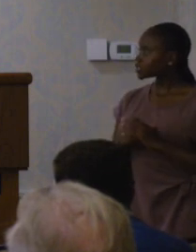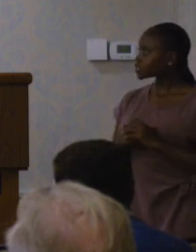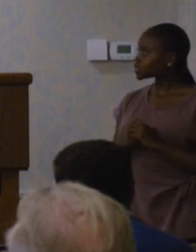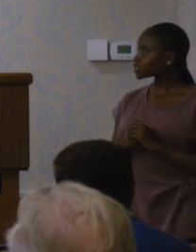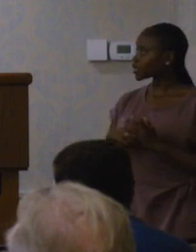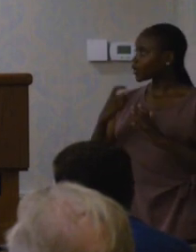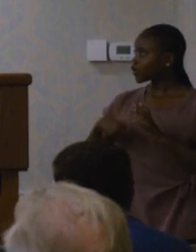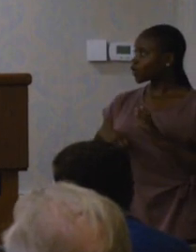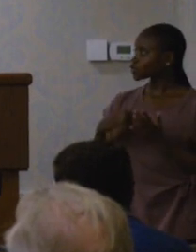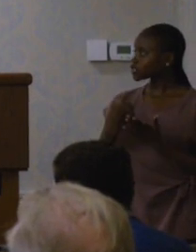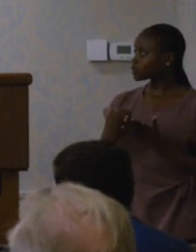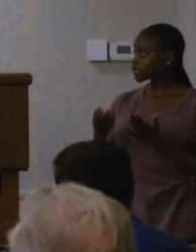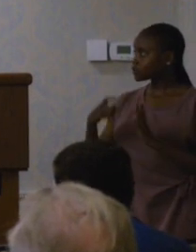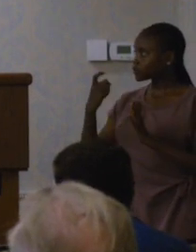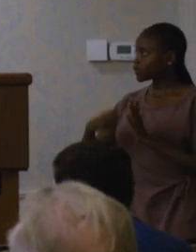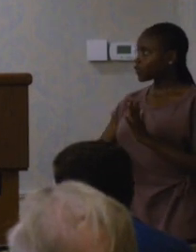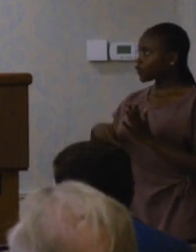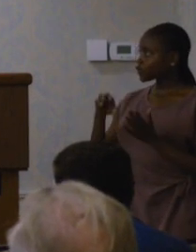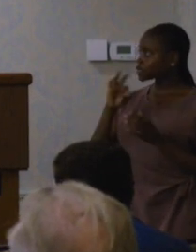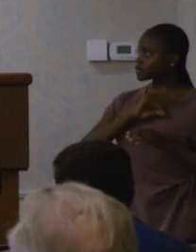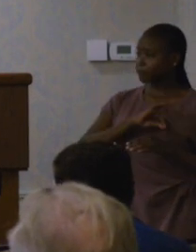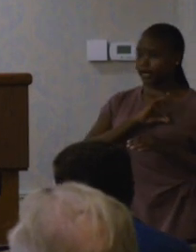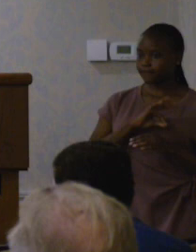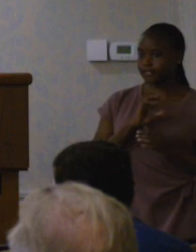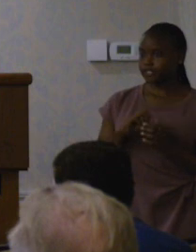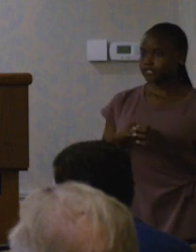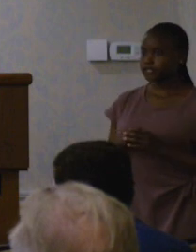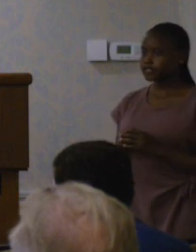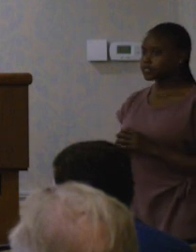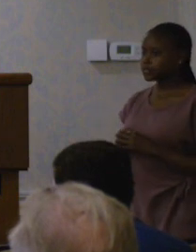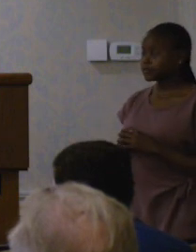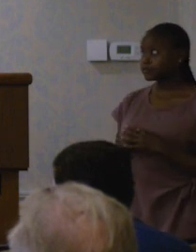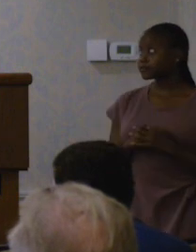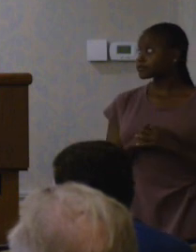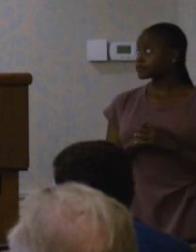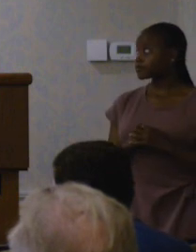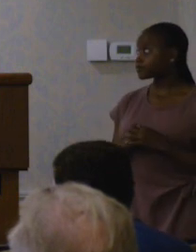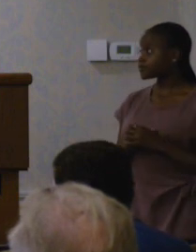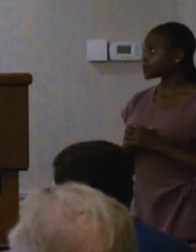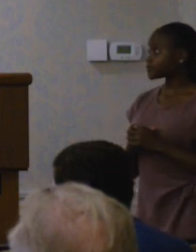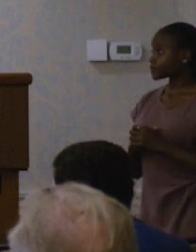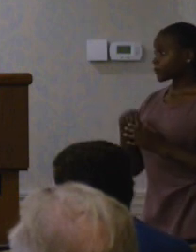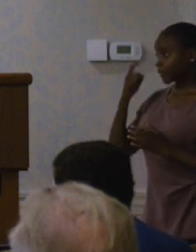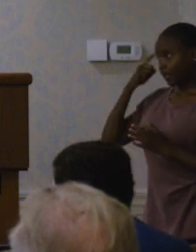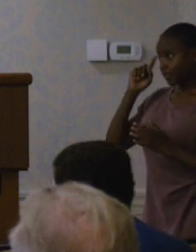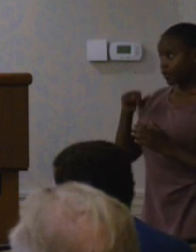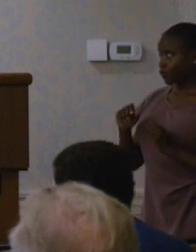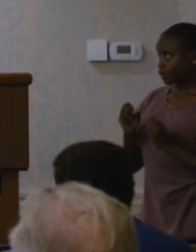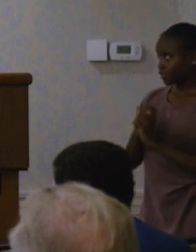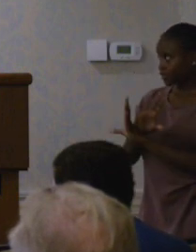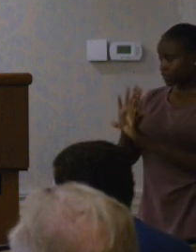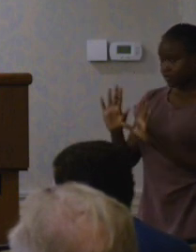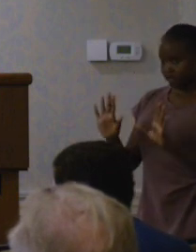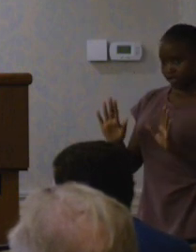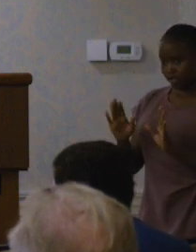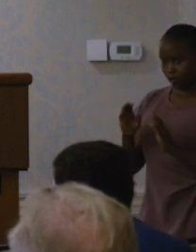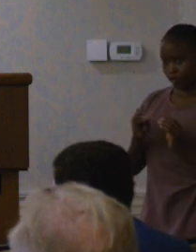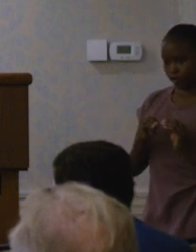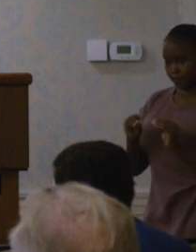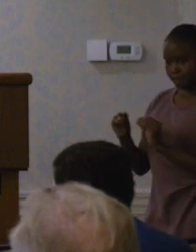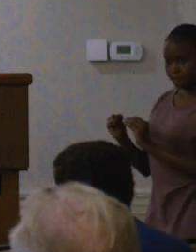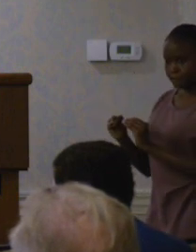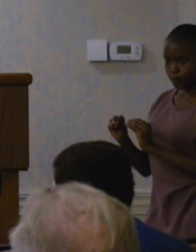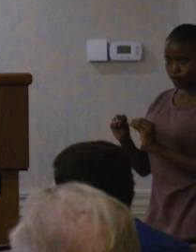cost effectiveness, cost benefits. I think what is very clear when shifting